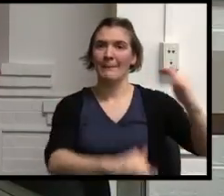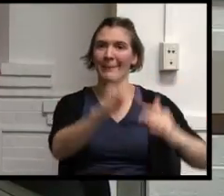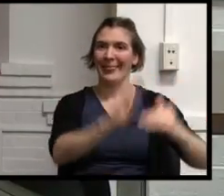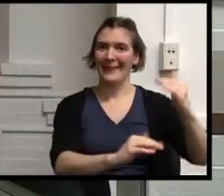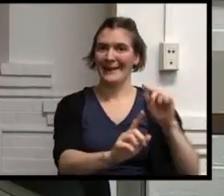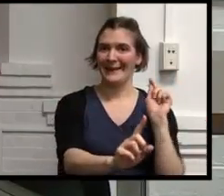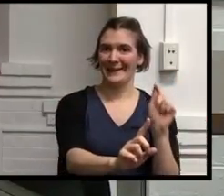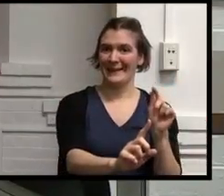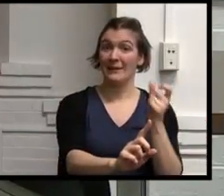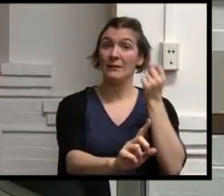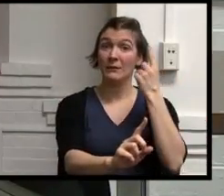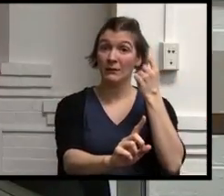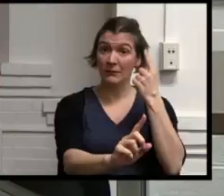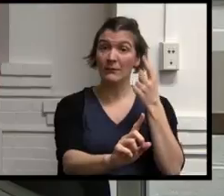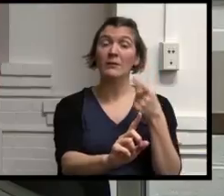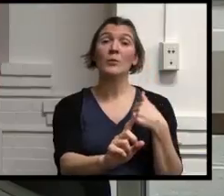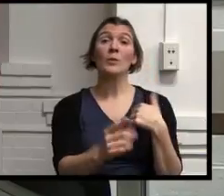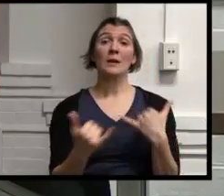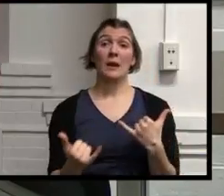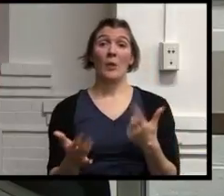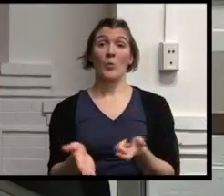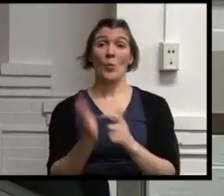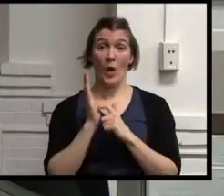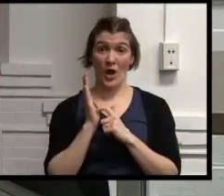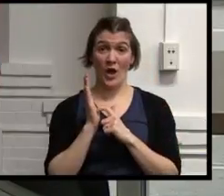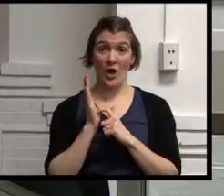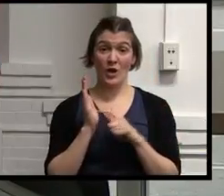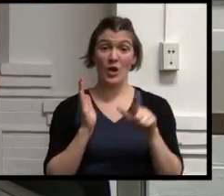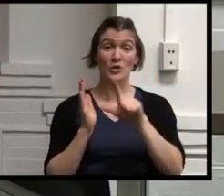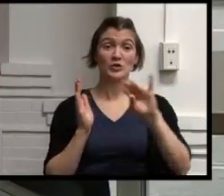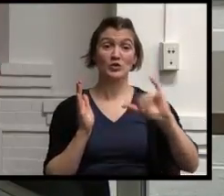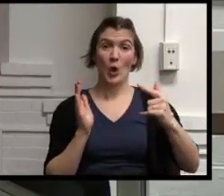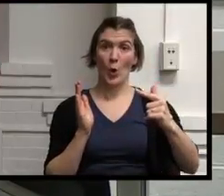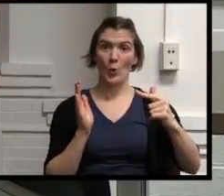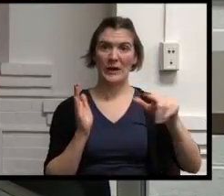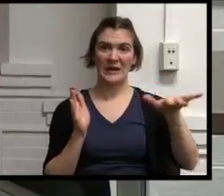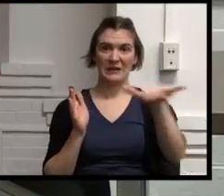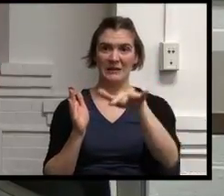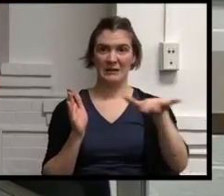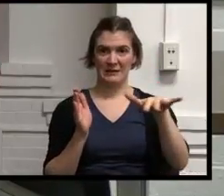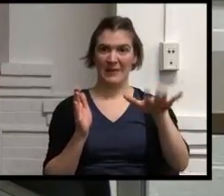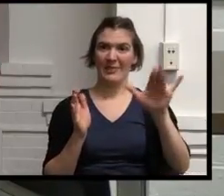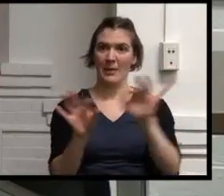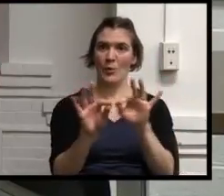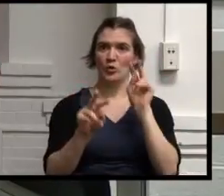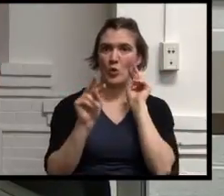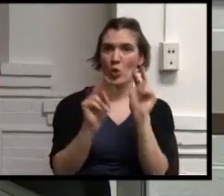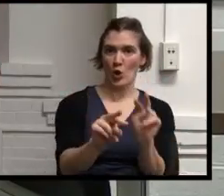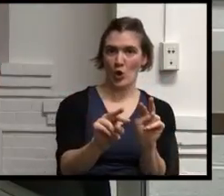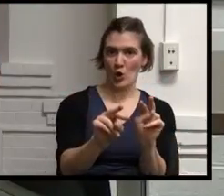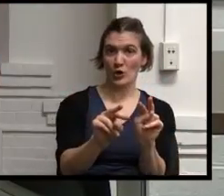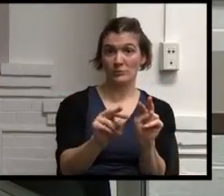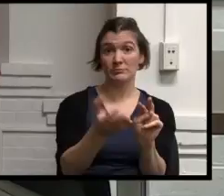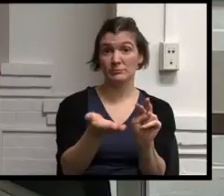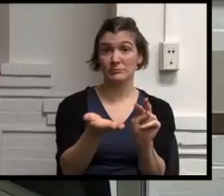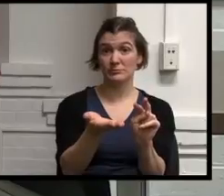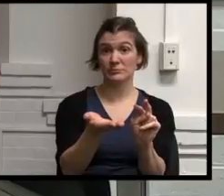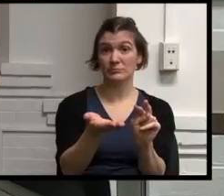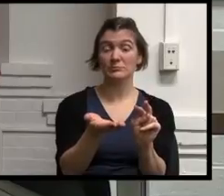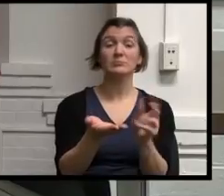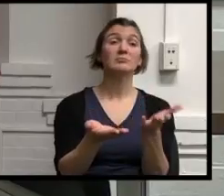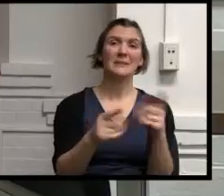and required that the underlying zoning of a district would apply in certain